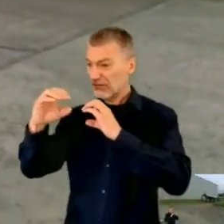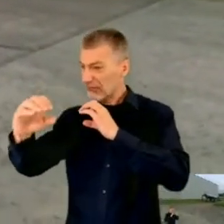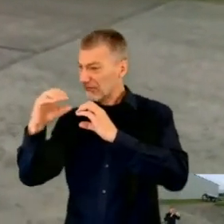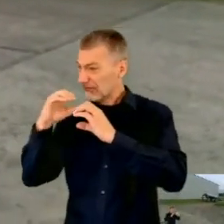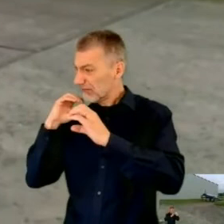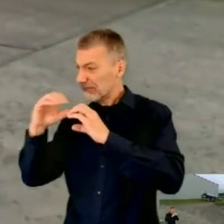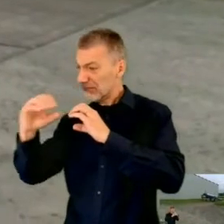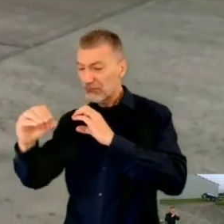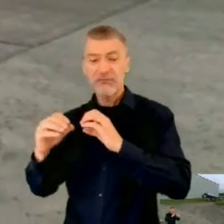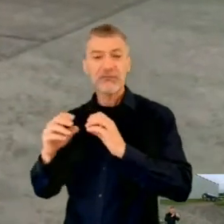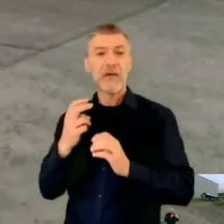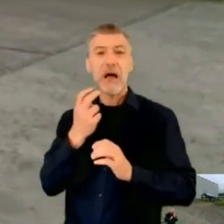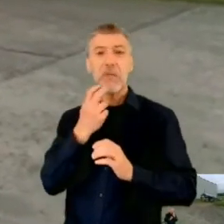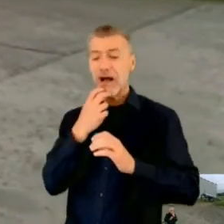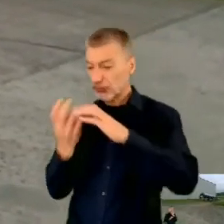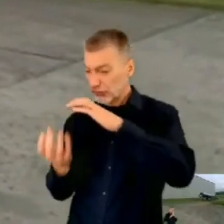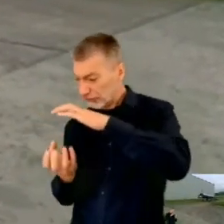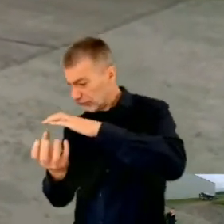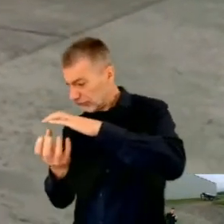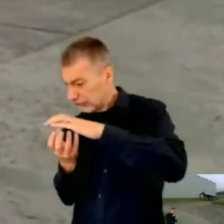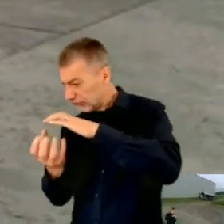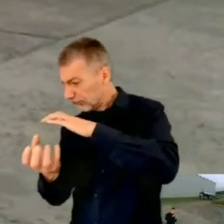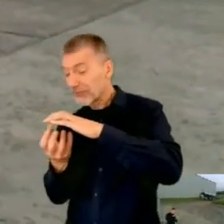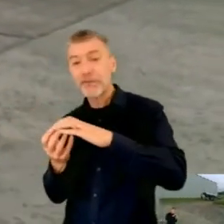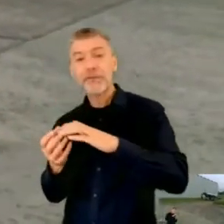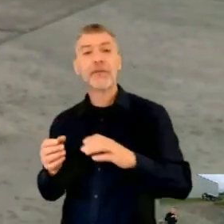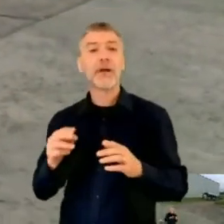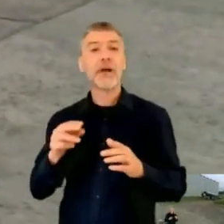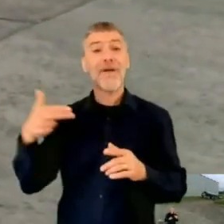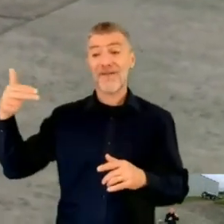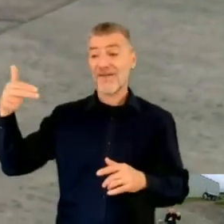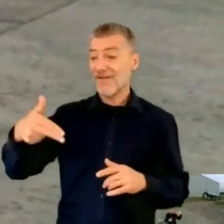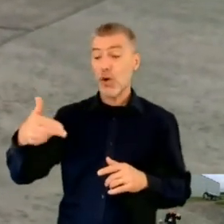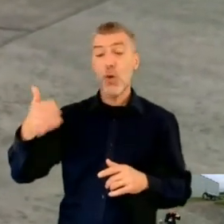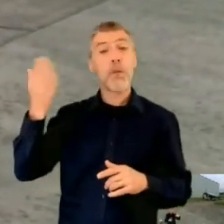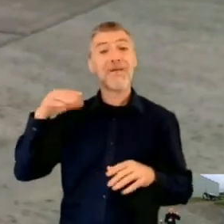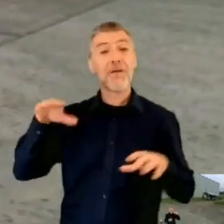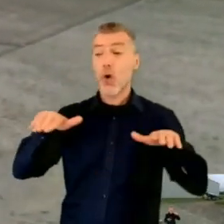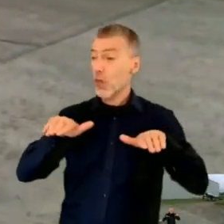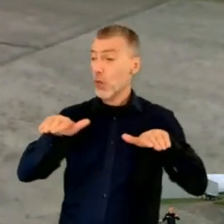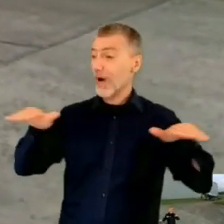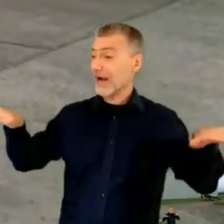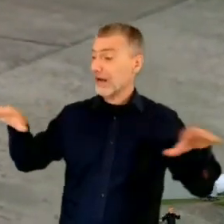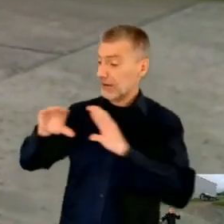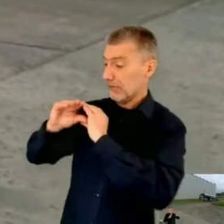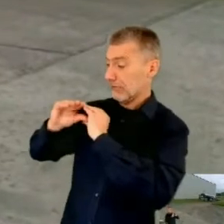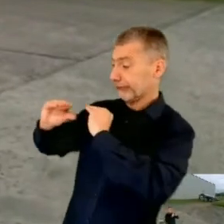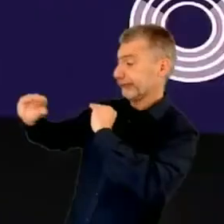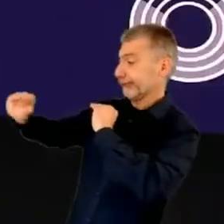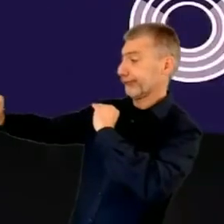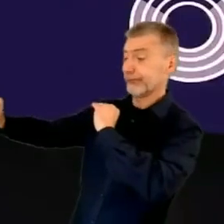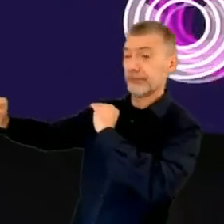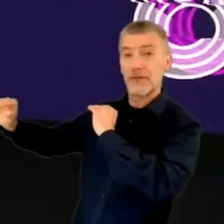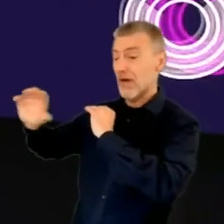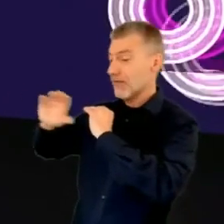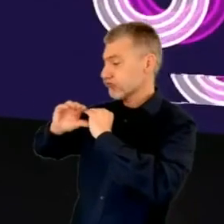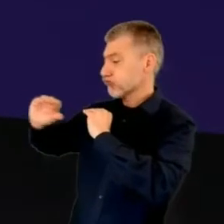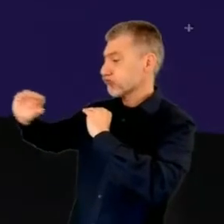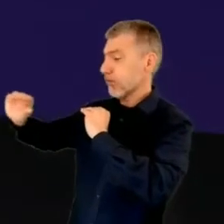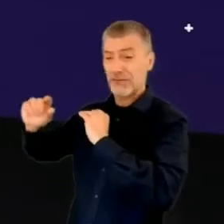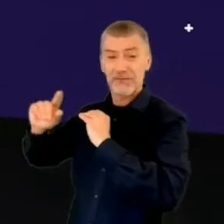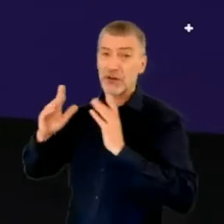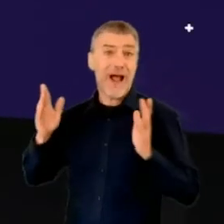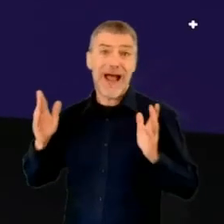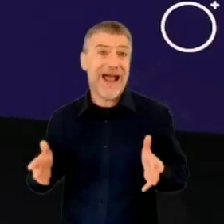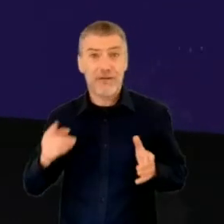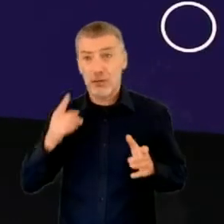fuel in the wings anymore. We can put the batteries wherever we want to, and just run a cable to the propulsion system. So people are looking at